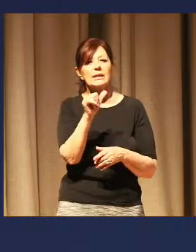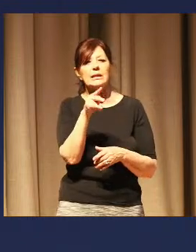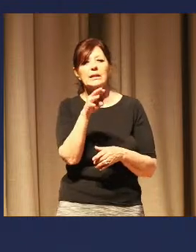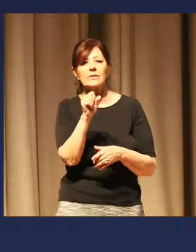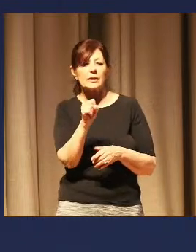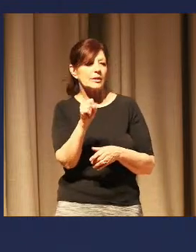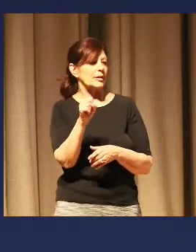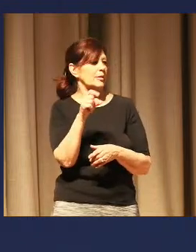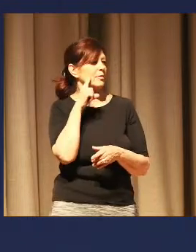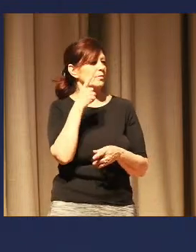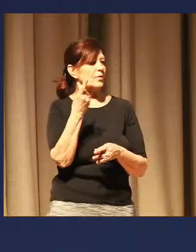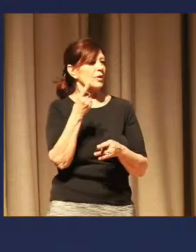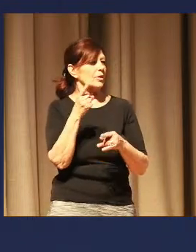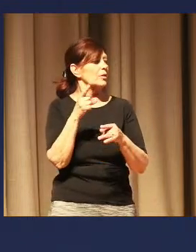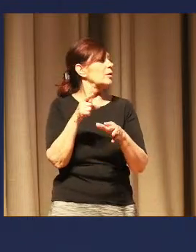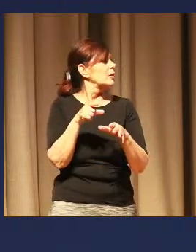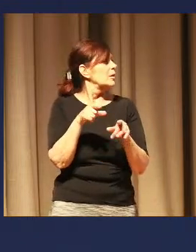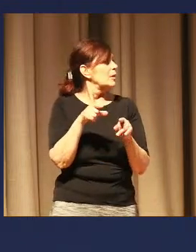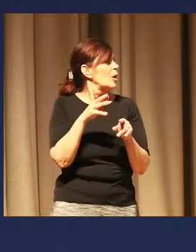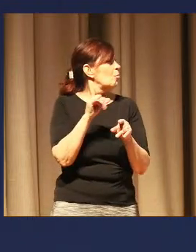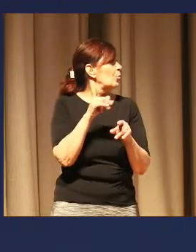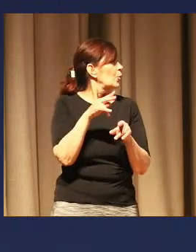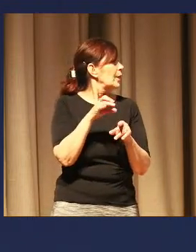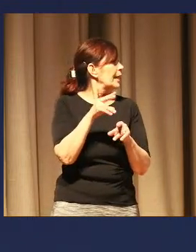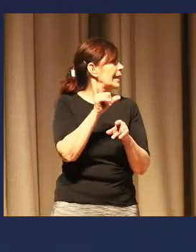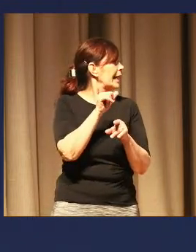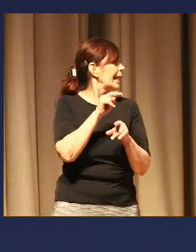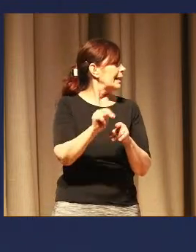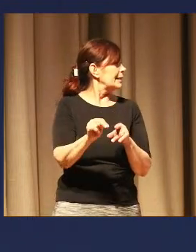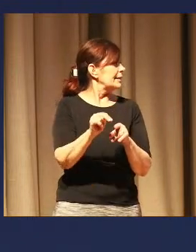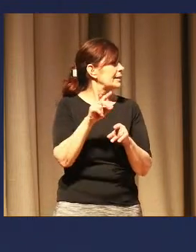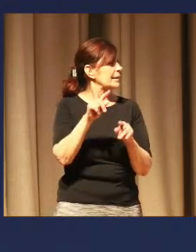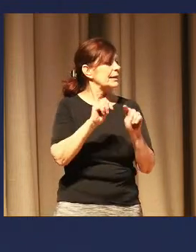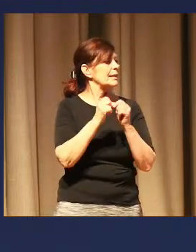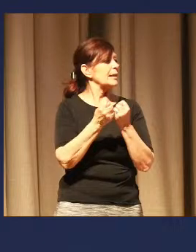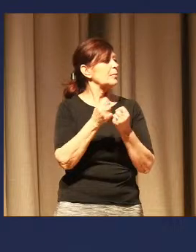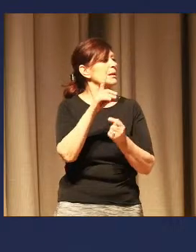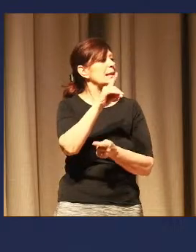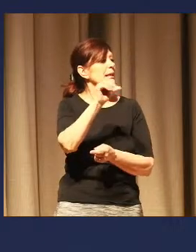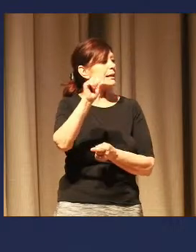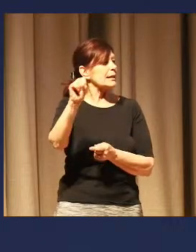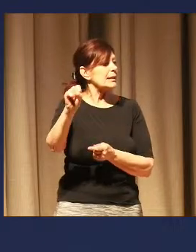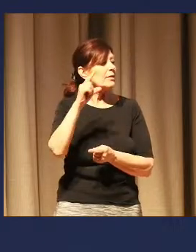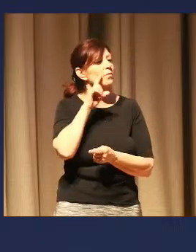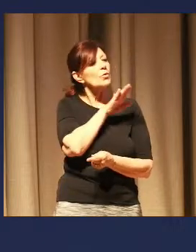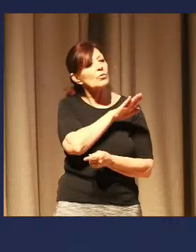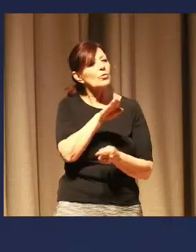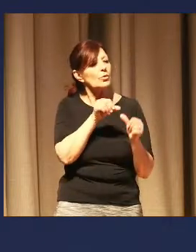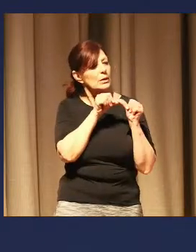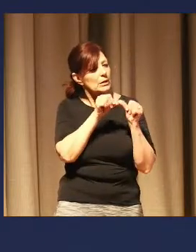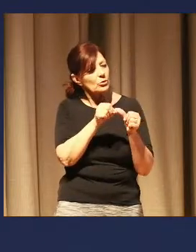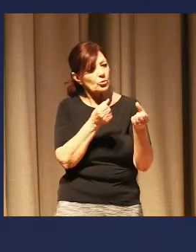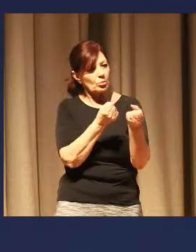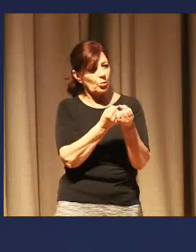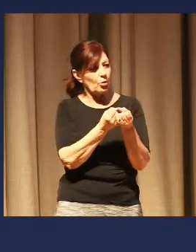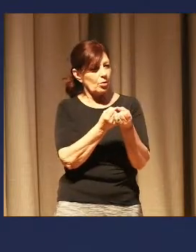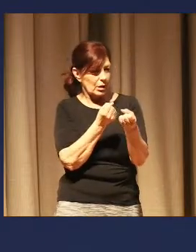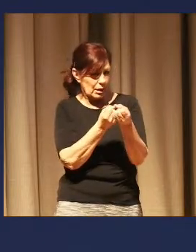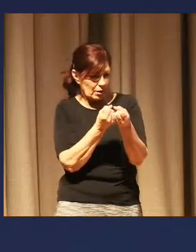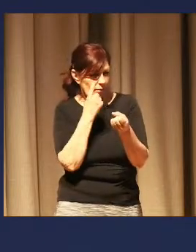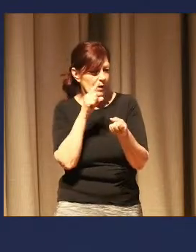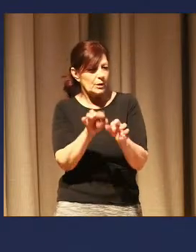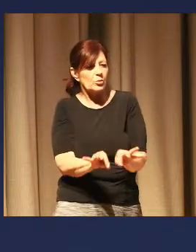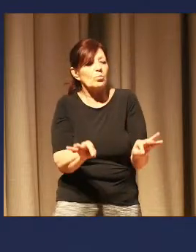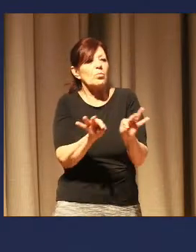Workforce Development Consortium, Marie Cannon and your team at the Department of Social Services for your continued support and advocacy for this